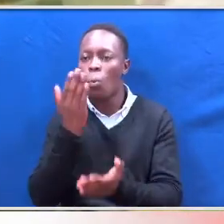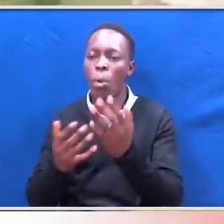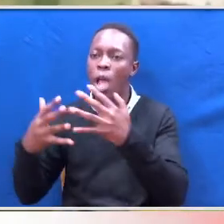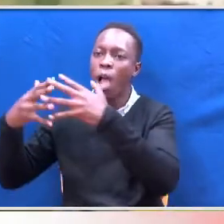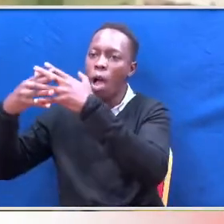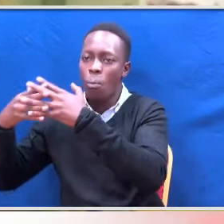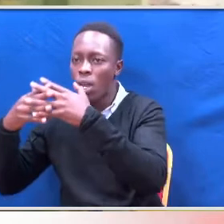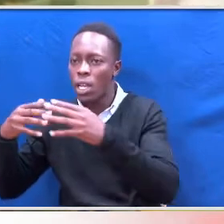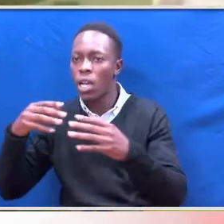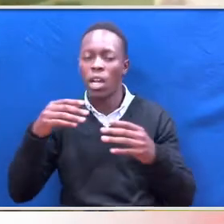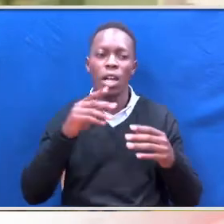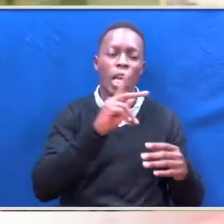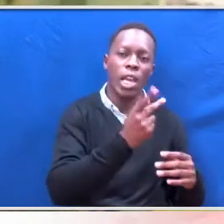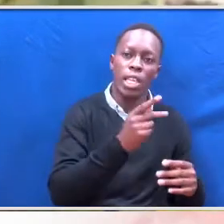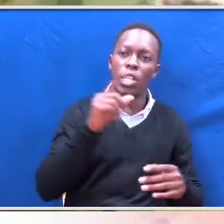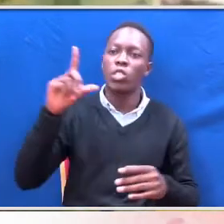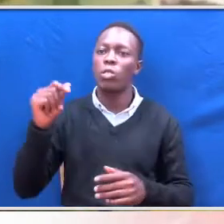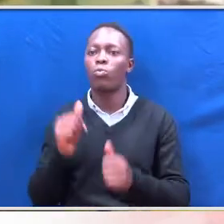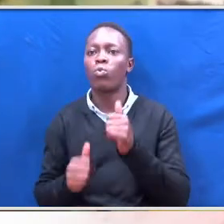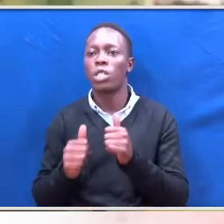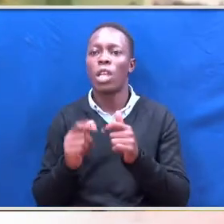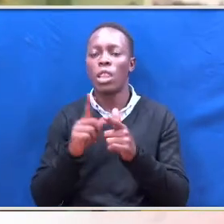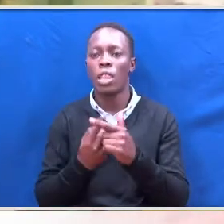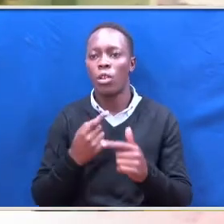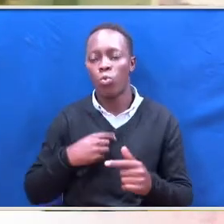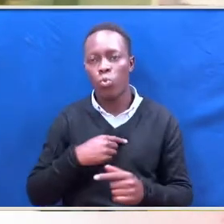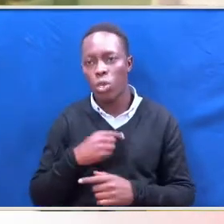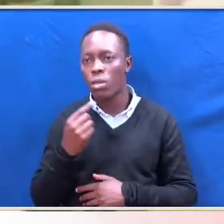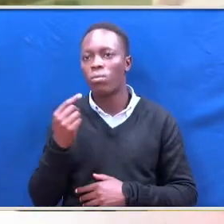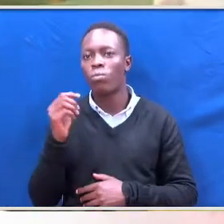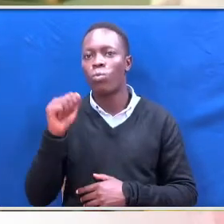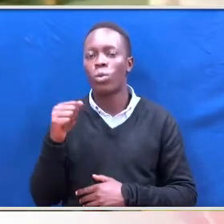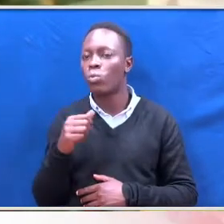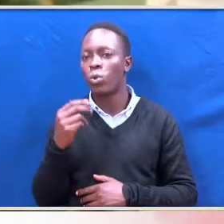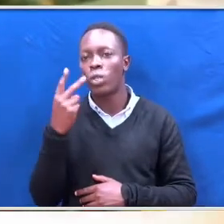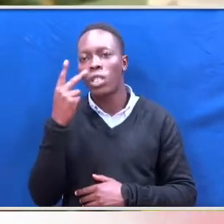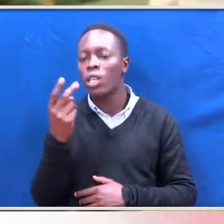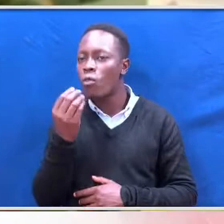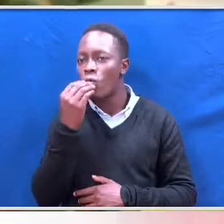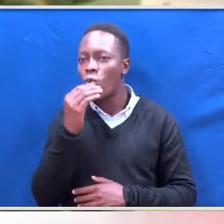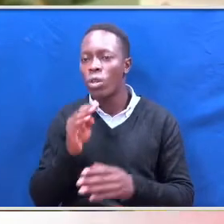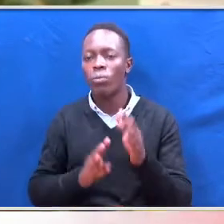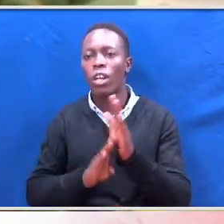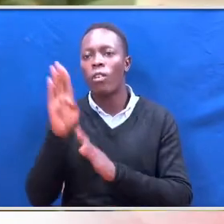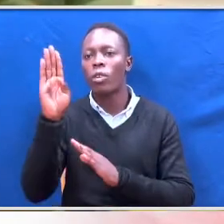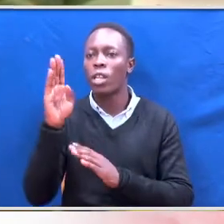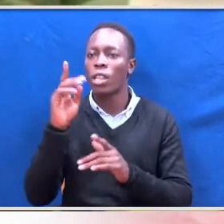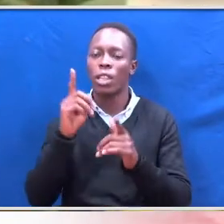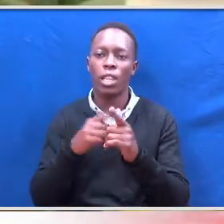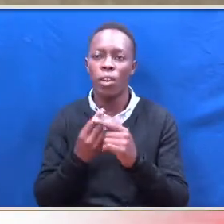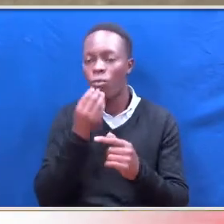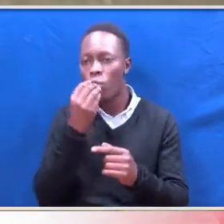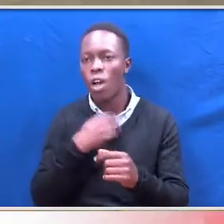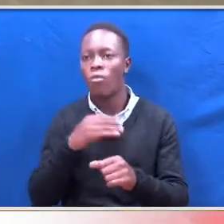na hii ni gani yuko bei nafuu. Then tutaagusha chakula yetu na tutakuwa na product na chakula